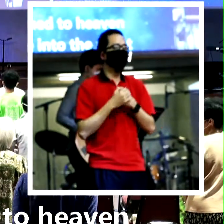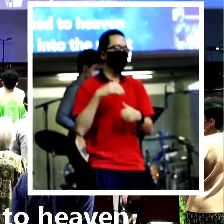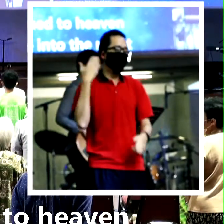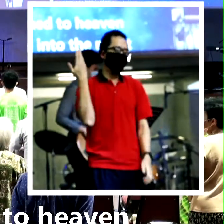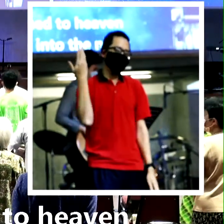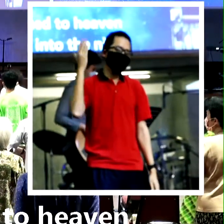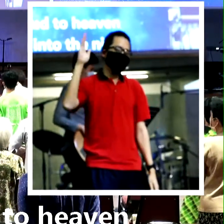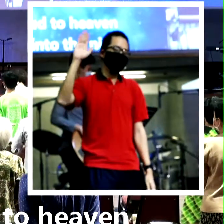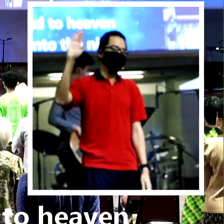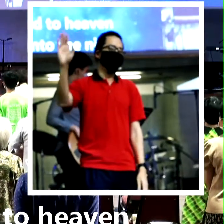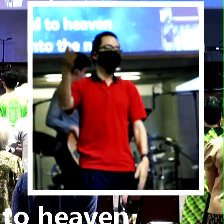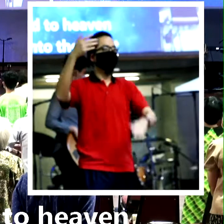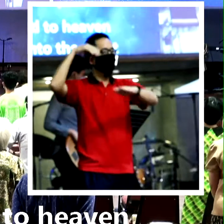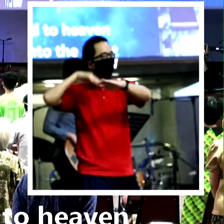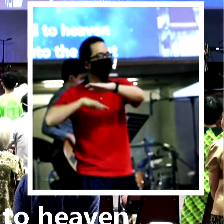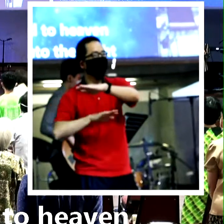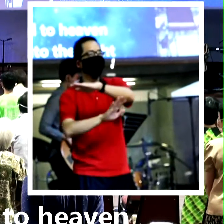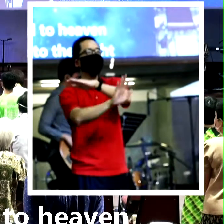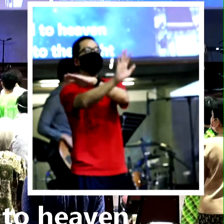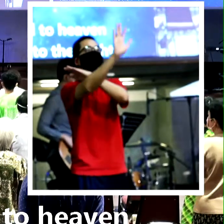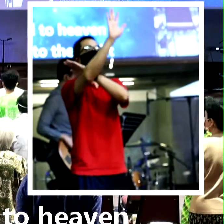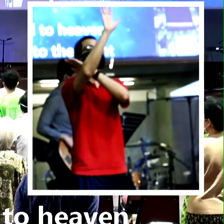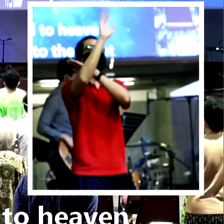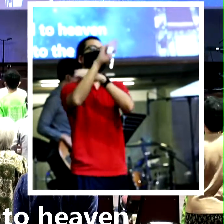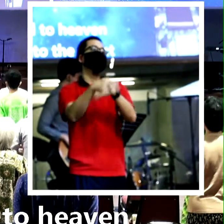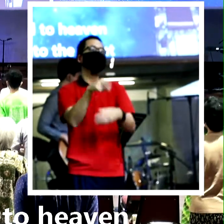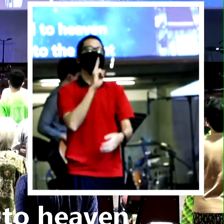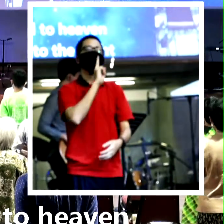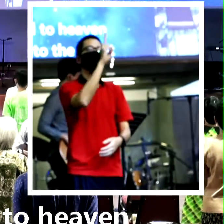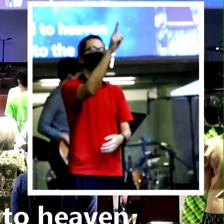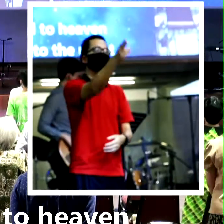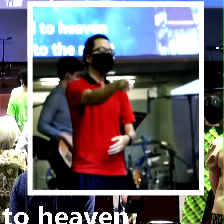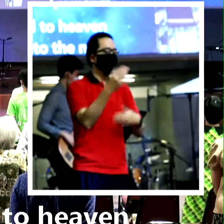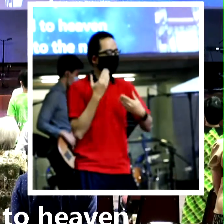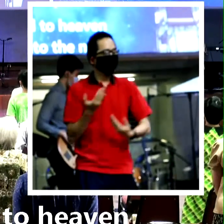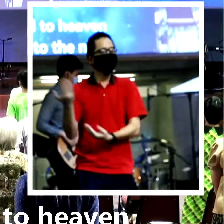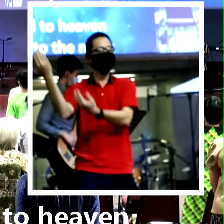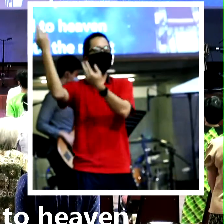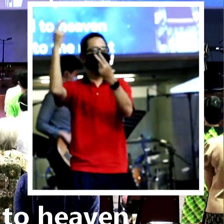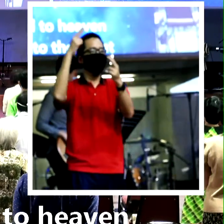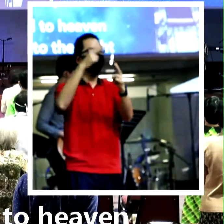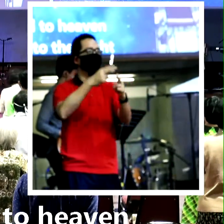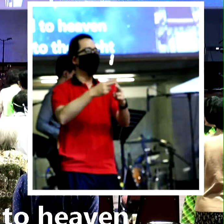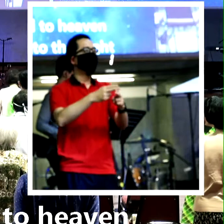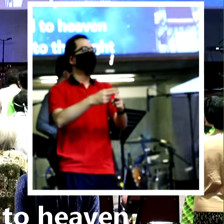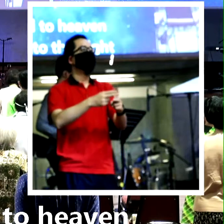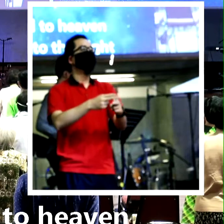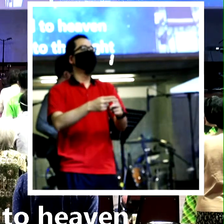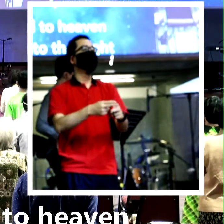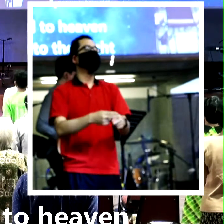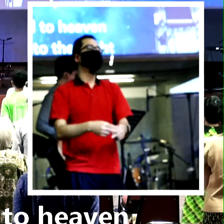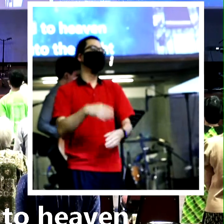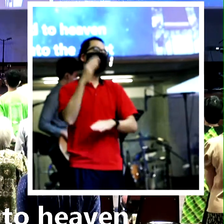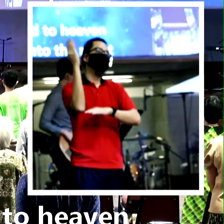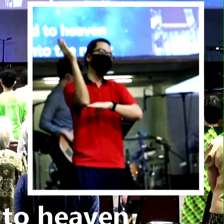desperation I turned to heaven and spoke your name